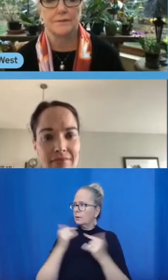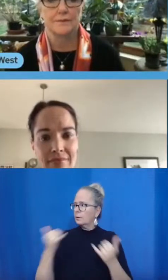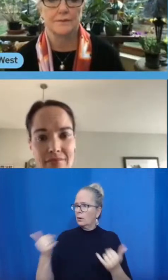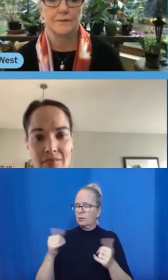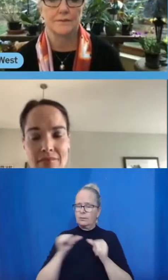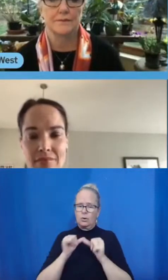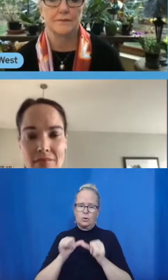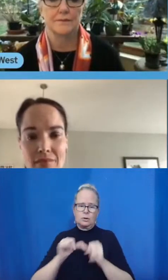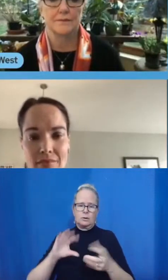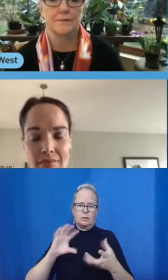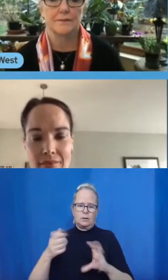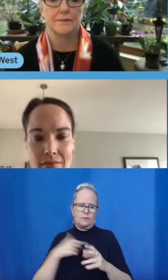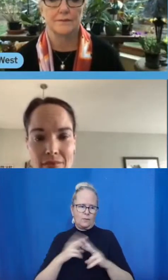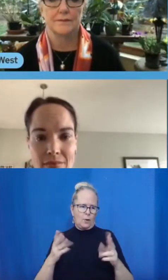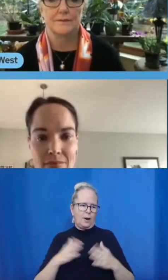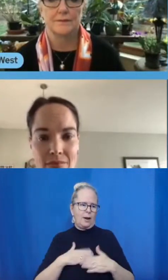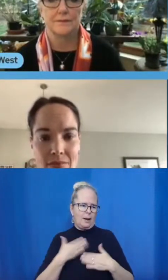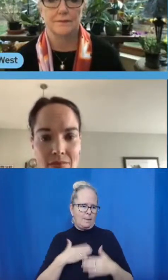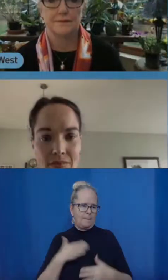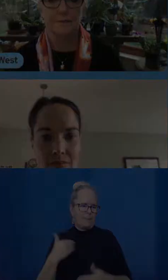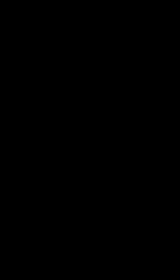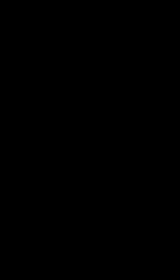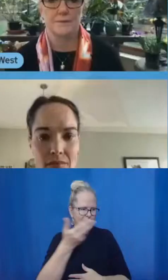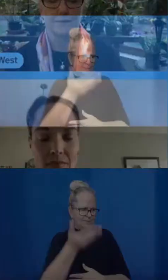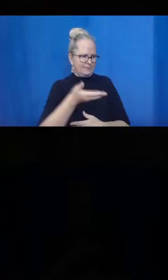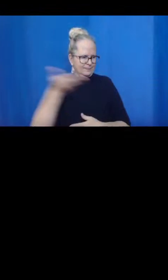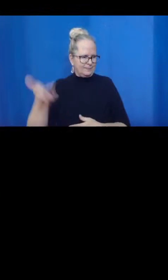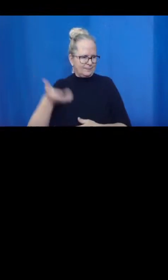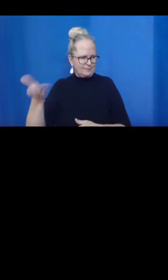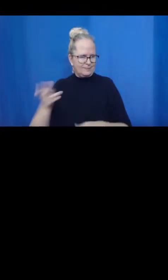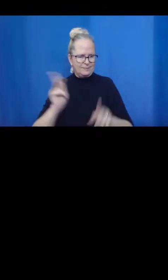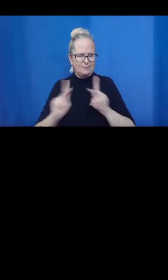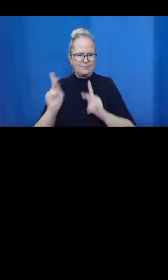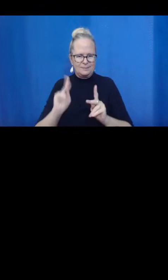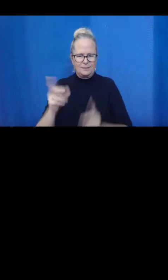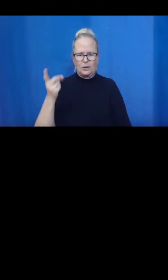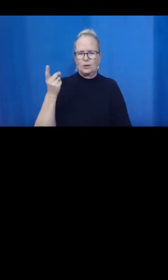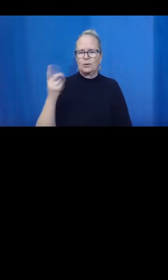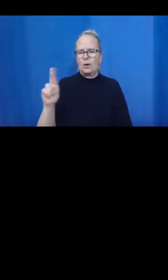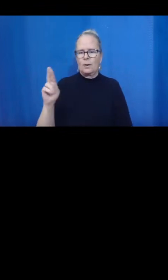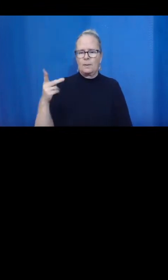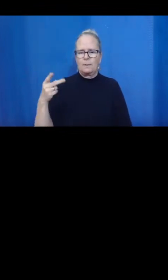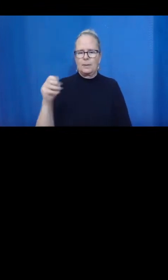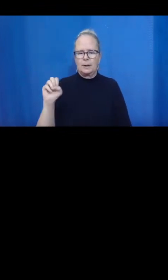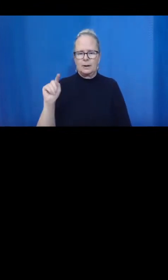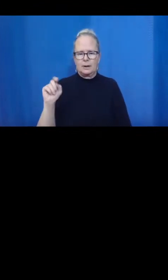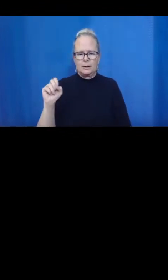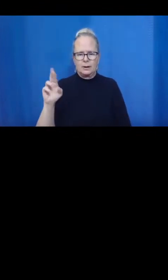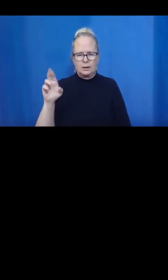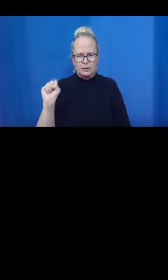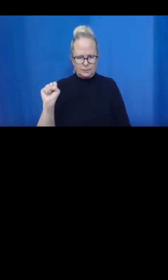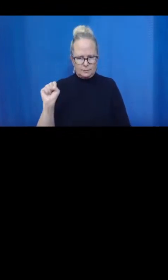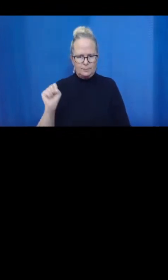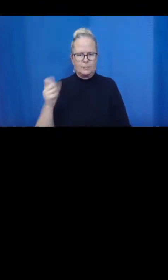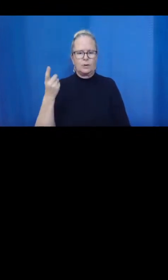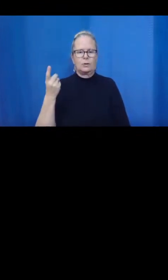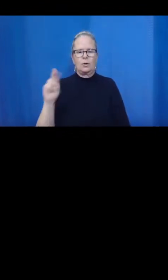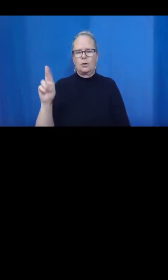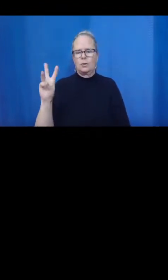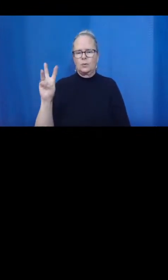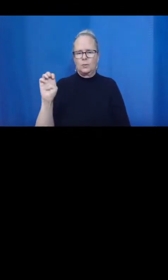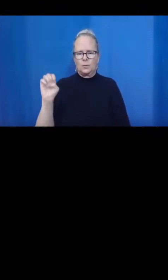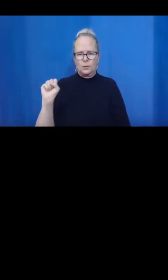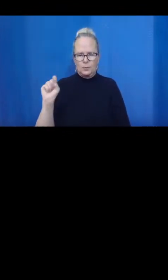and Lindsay into our conversation today. Thank you all so very much for joining us and giving us your